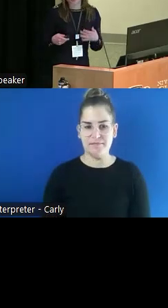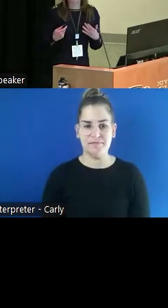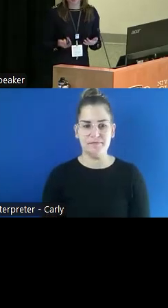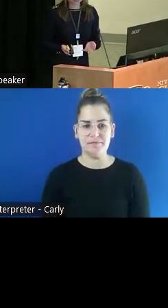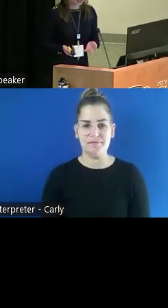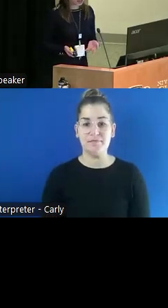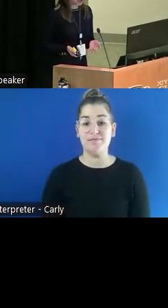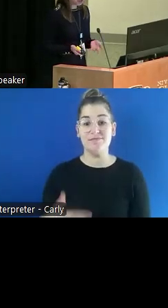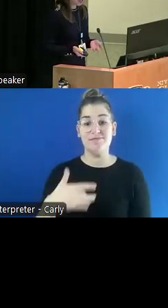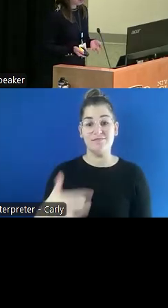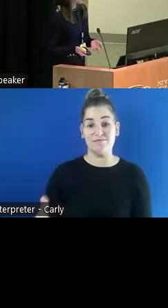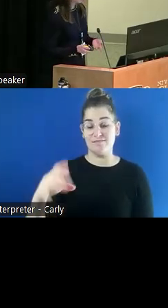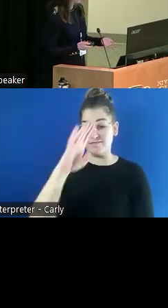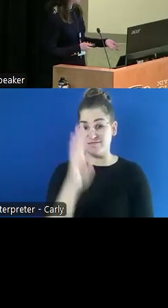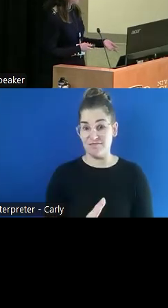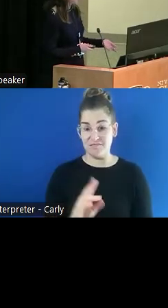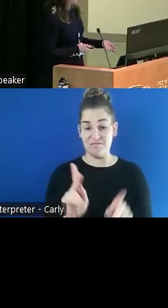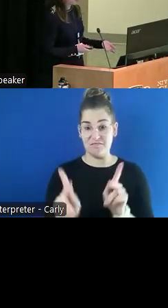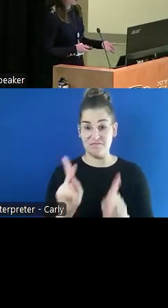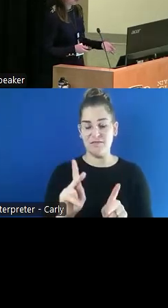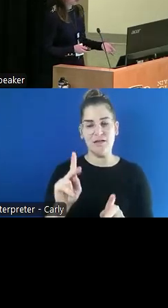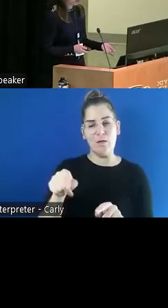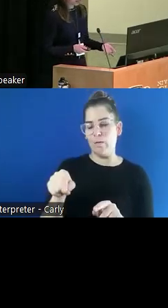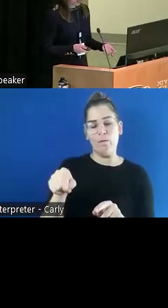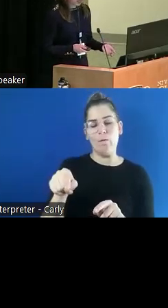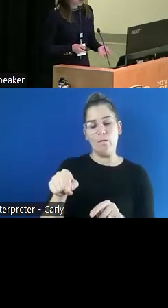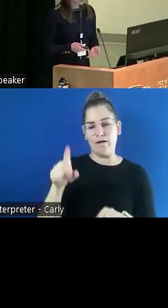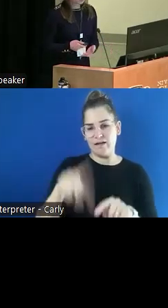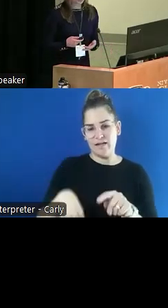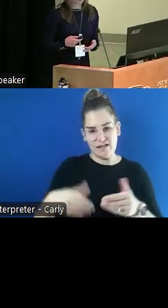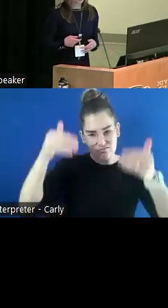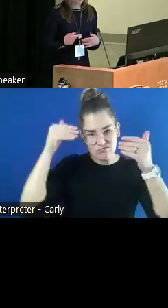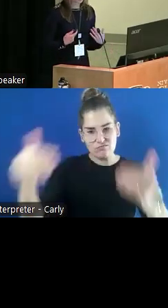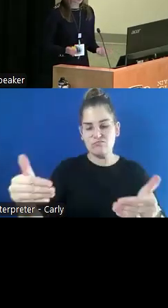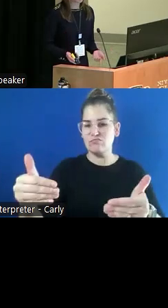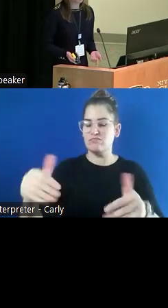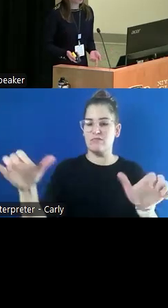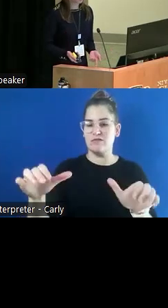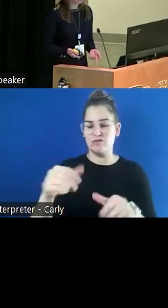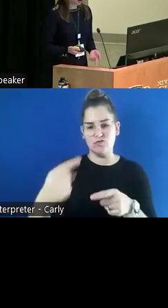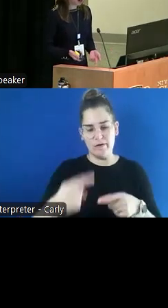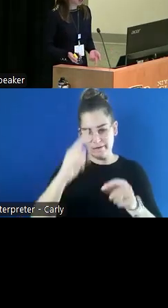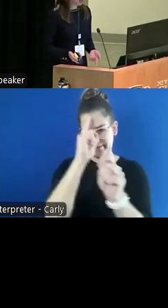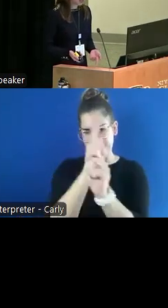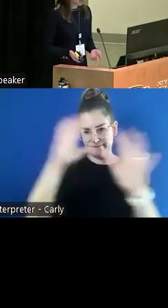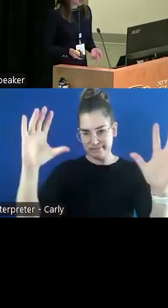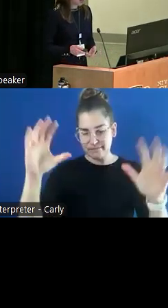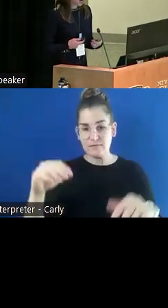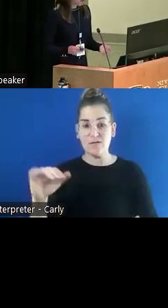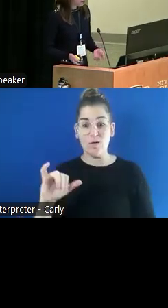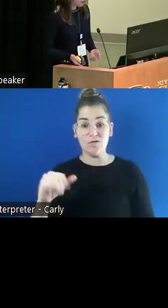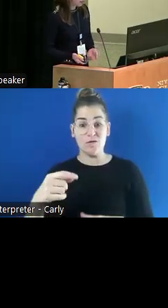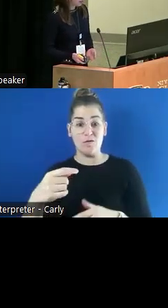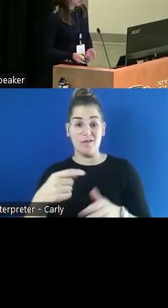in their minds the benefits of carrying out an action. And they also tend to overestimate the costs and